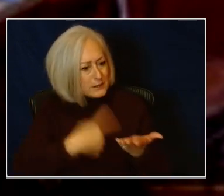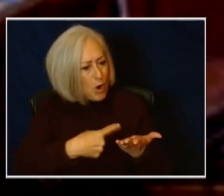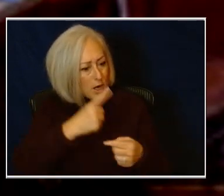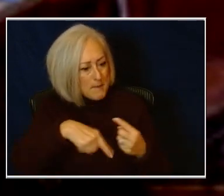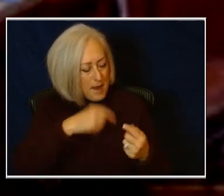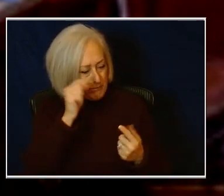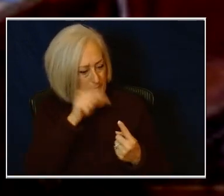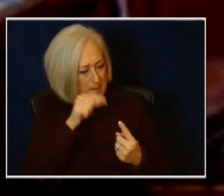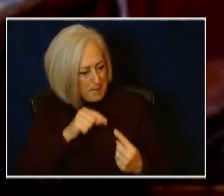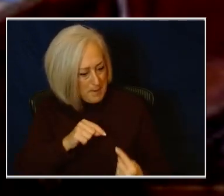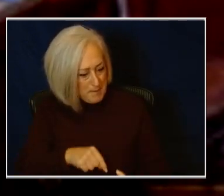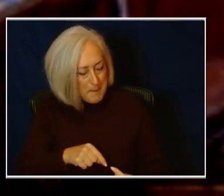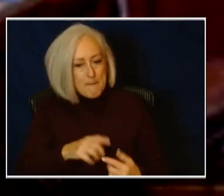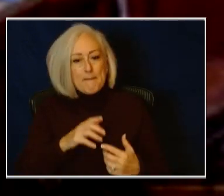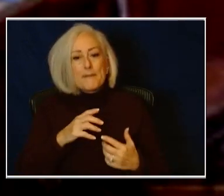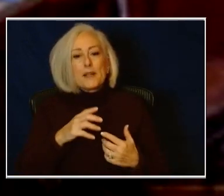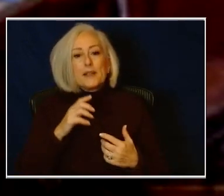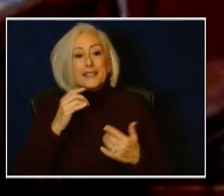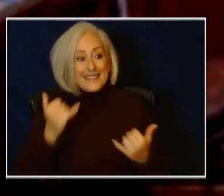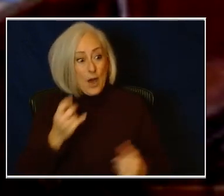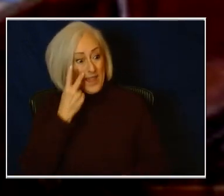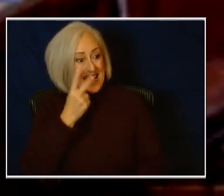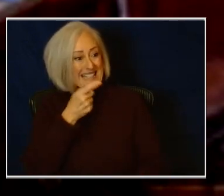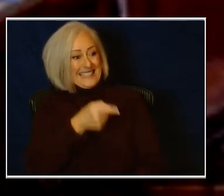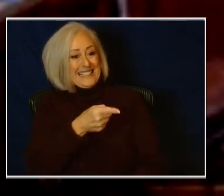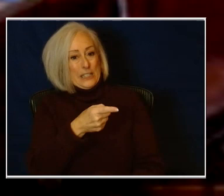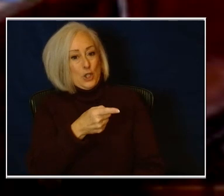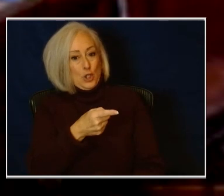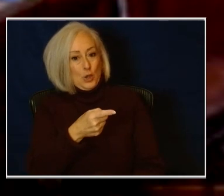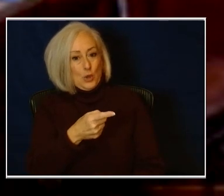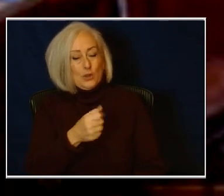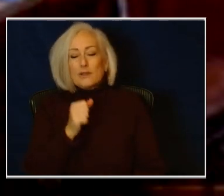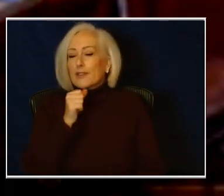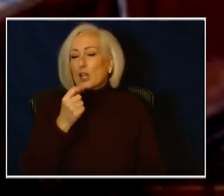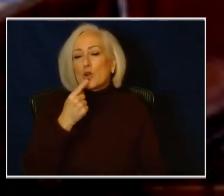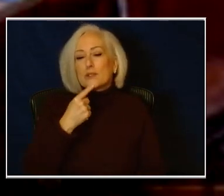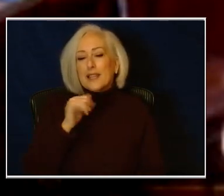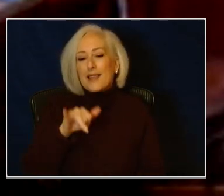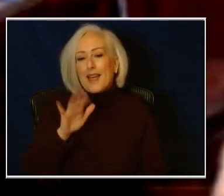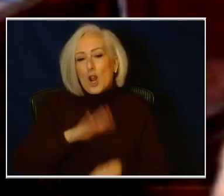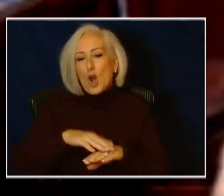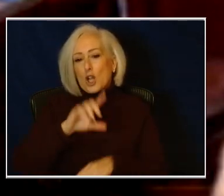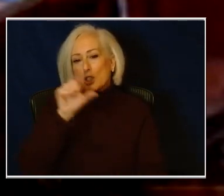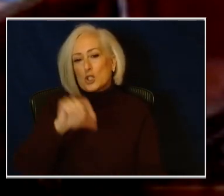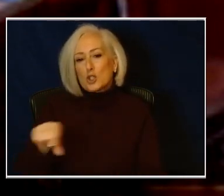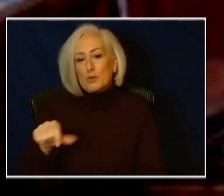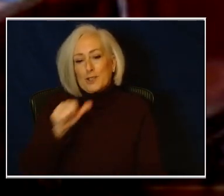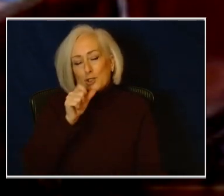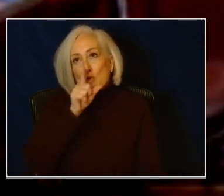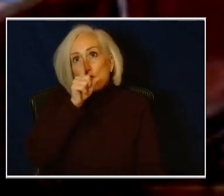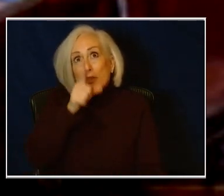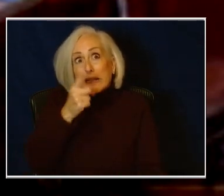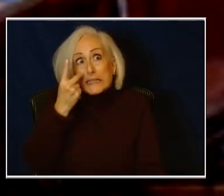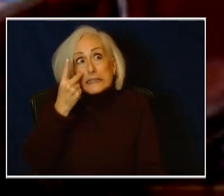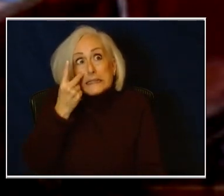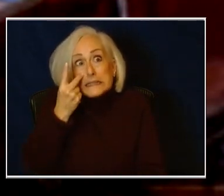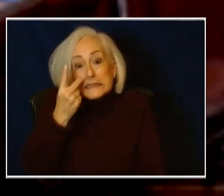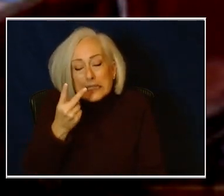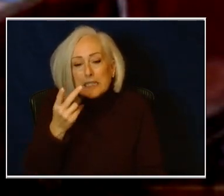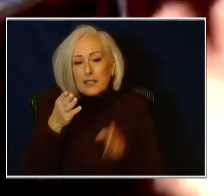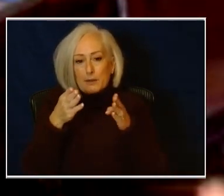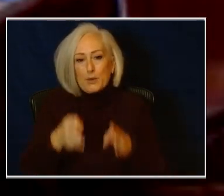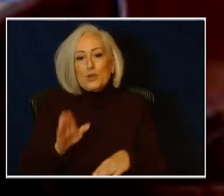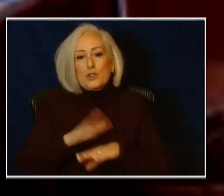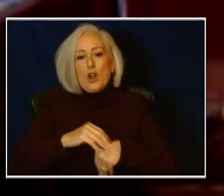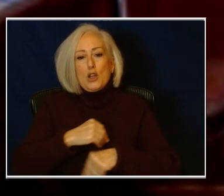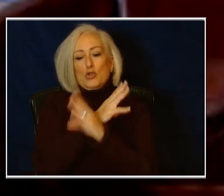Now that I see you, and they don't say that on Zoom because you don't really see the person on Zoom.